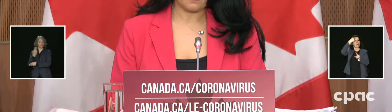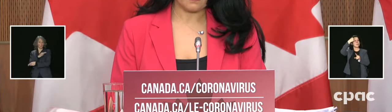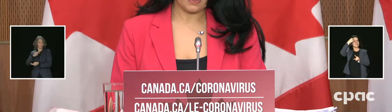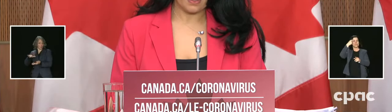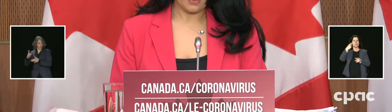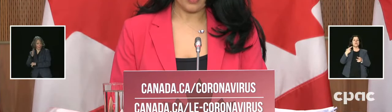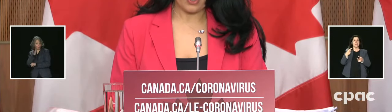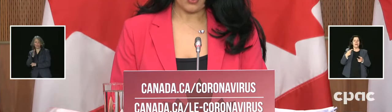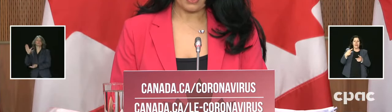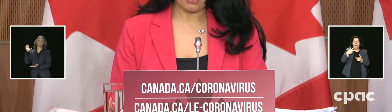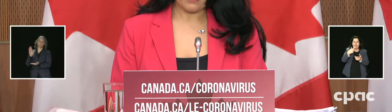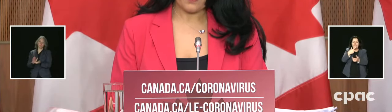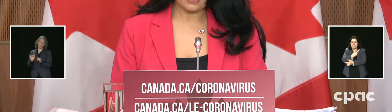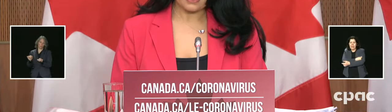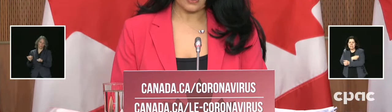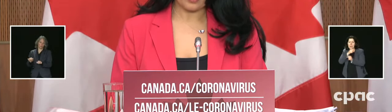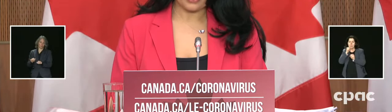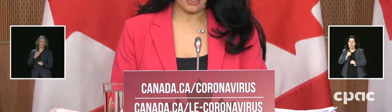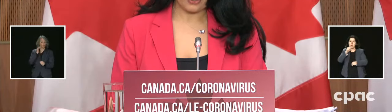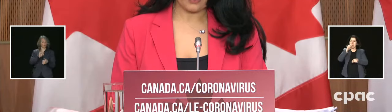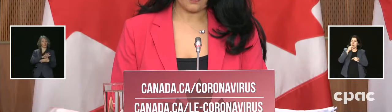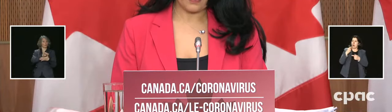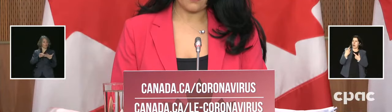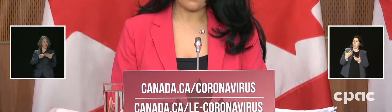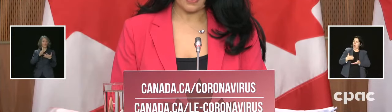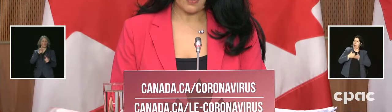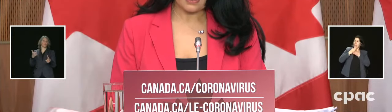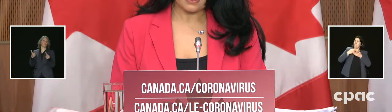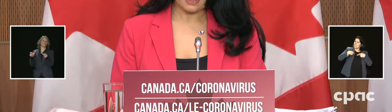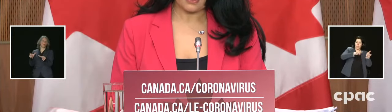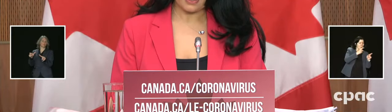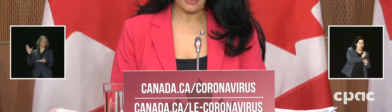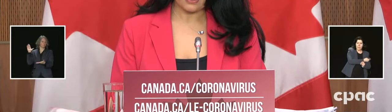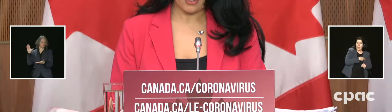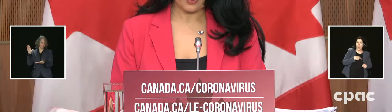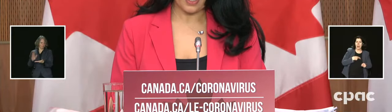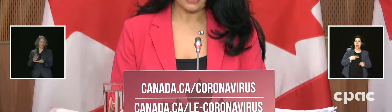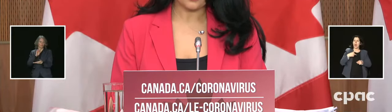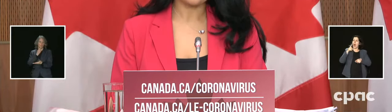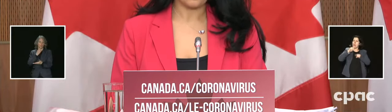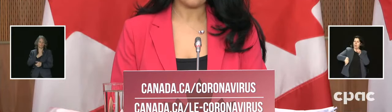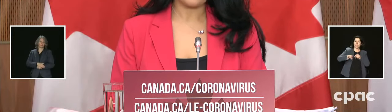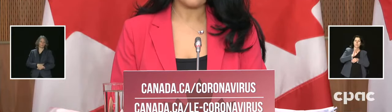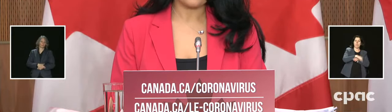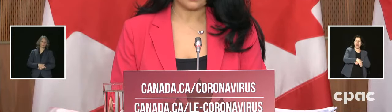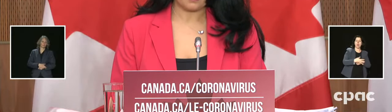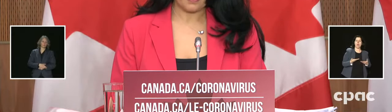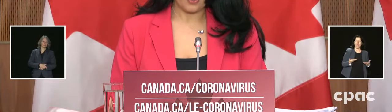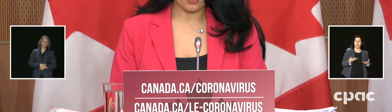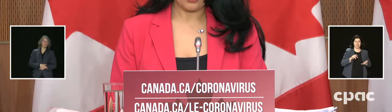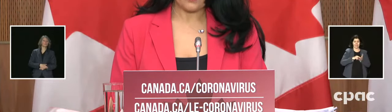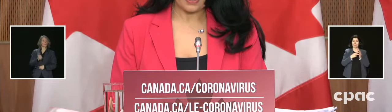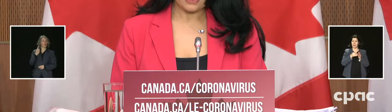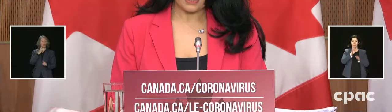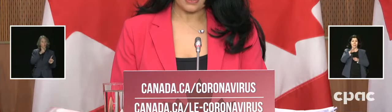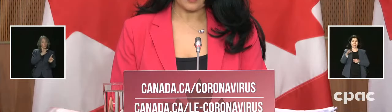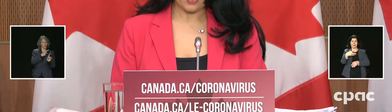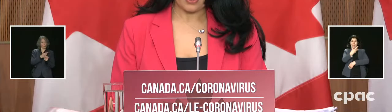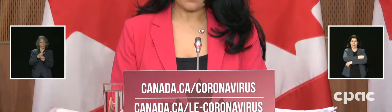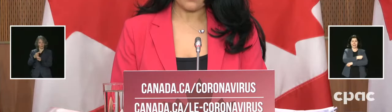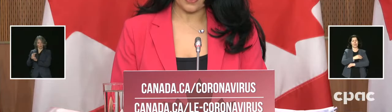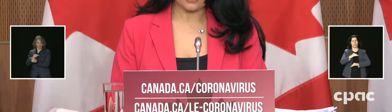COVID-19. We know that all of the vaccines will protect you. Of the 5 vaccines that Health Canada has authorized, not one person who was